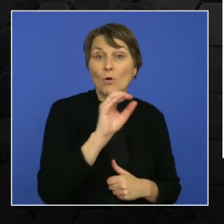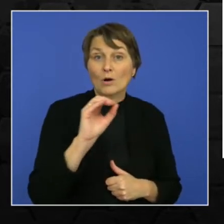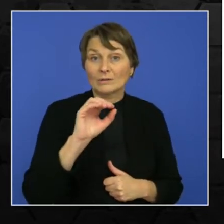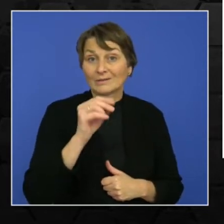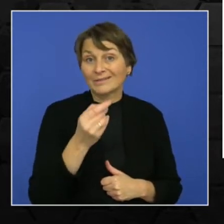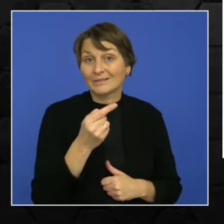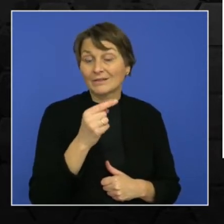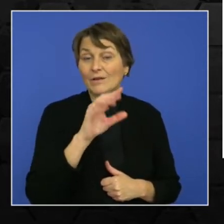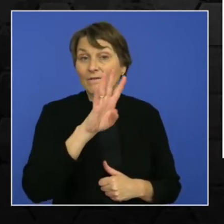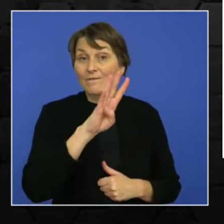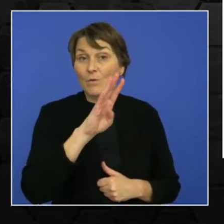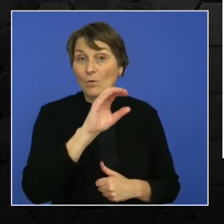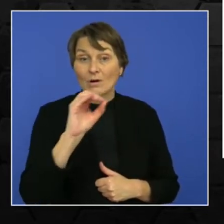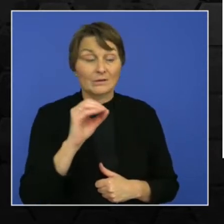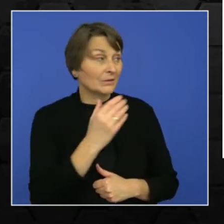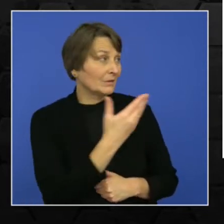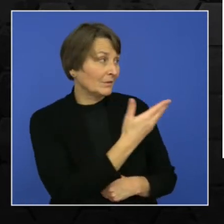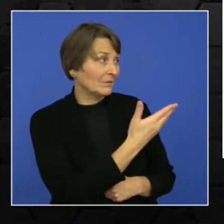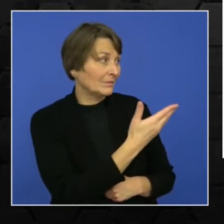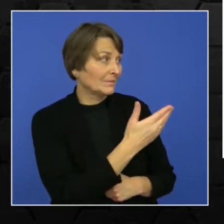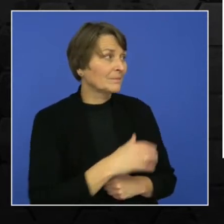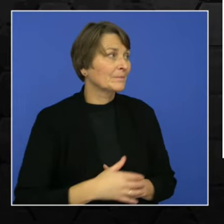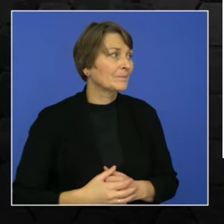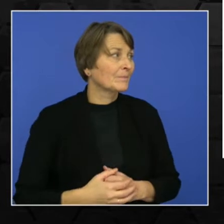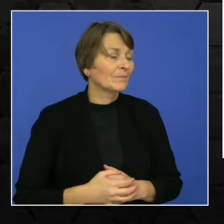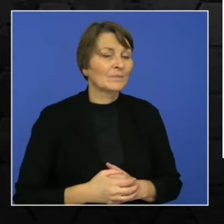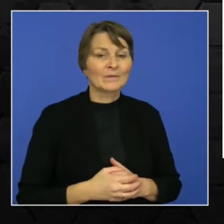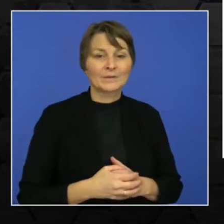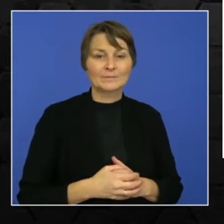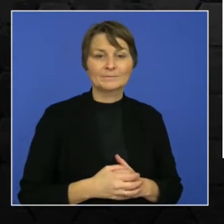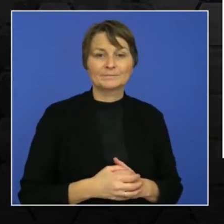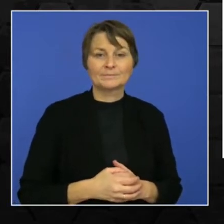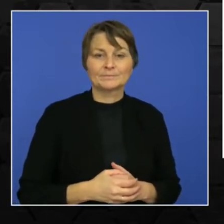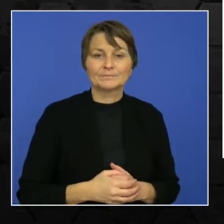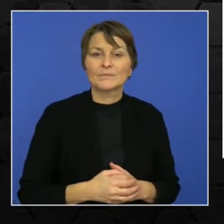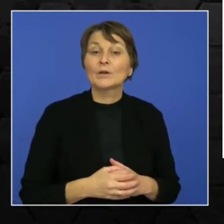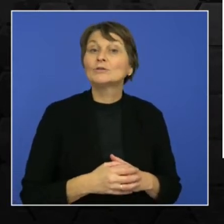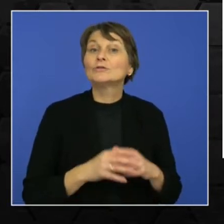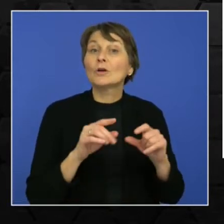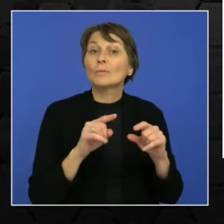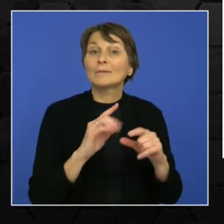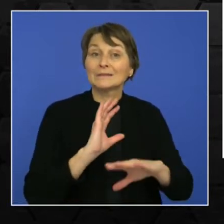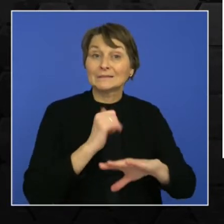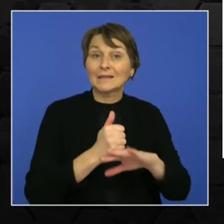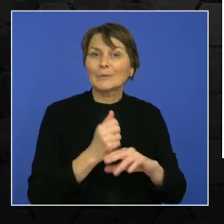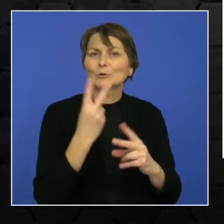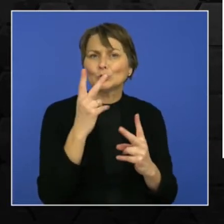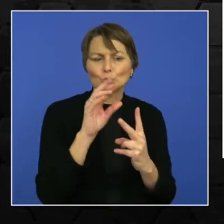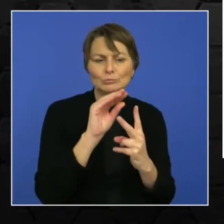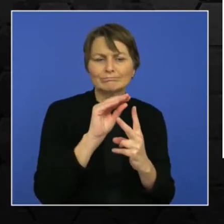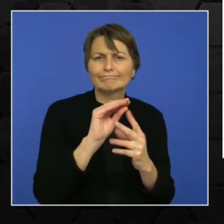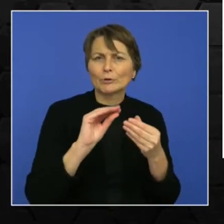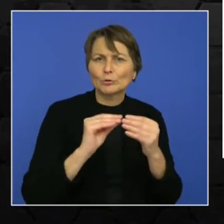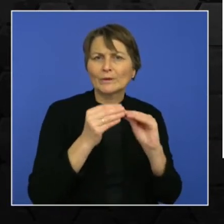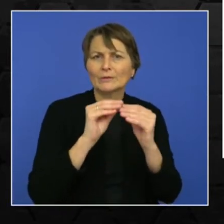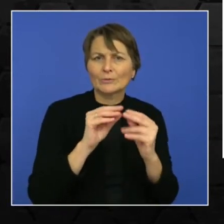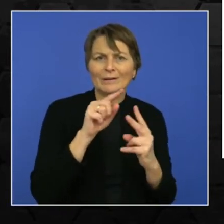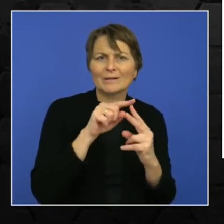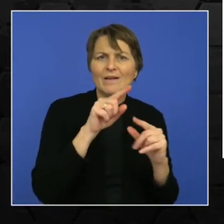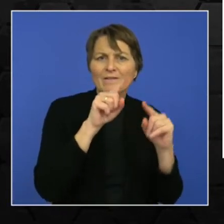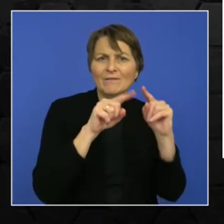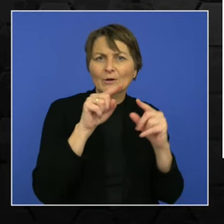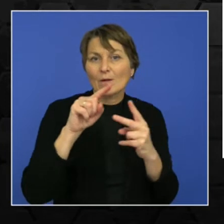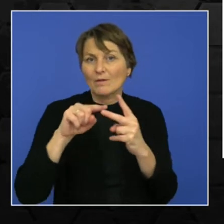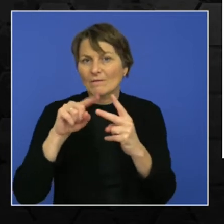b is like a tweaking kind of thing. So what I'm doing, I'm just creating two variables in TensorFlow. Those who know, in tf.js,